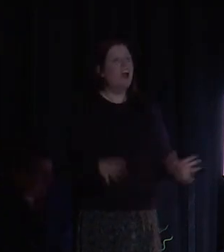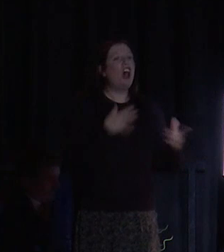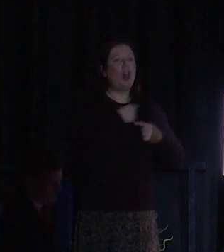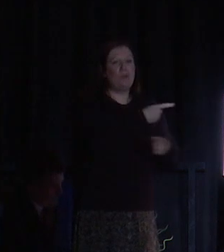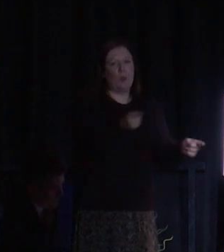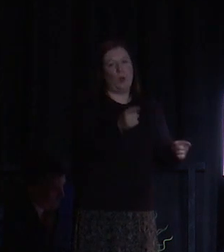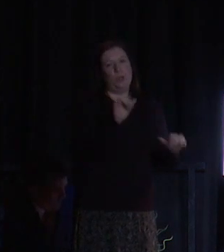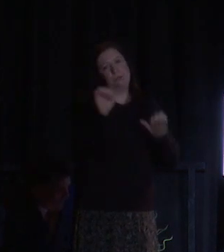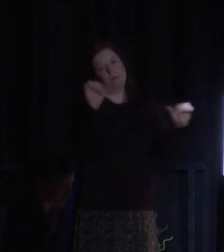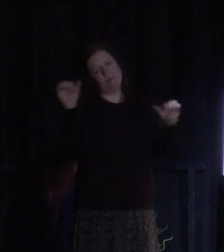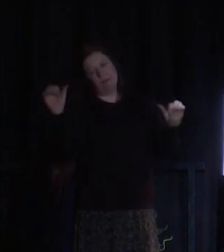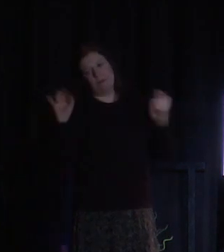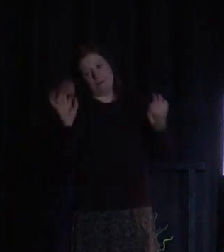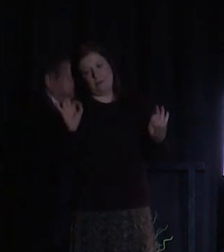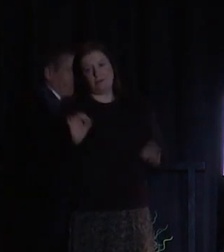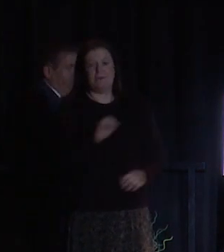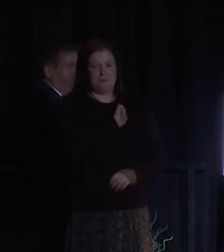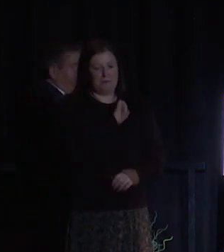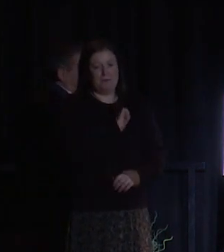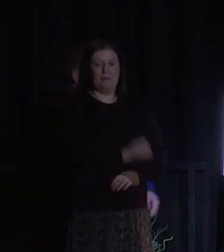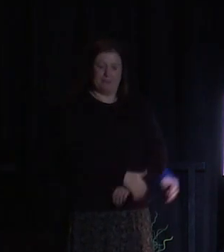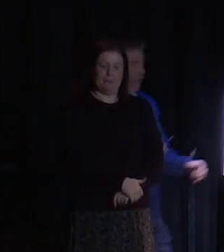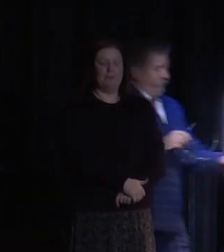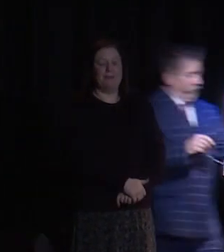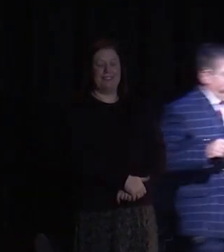all. Peace. Respect.